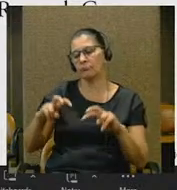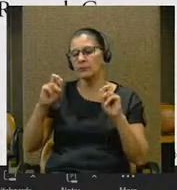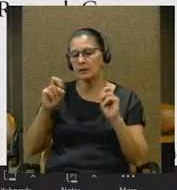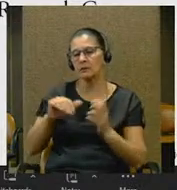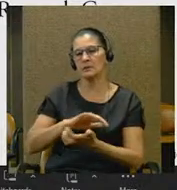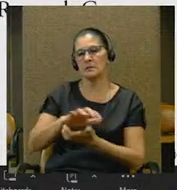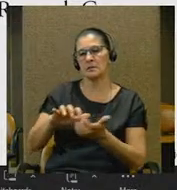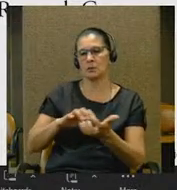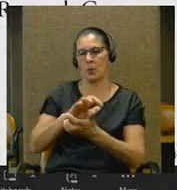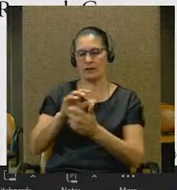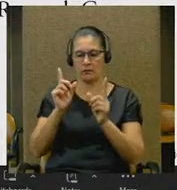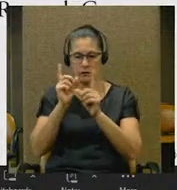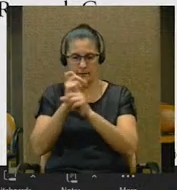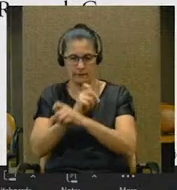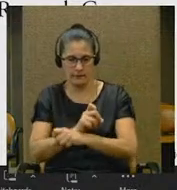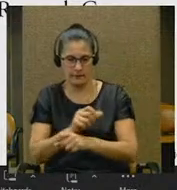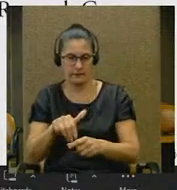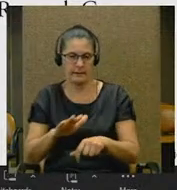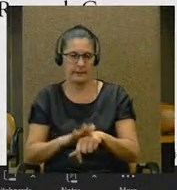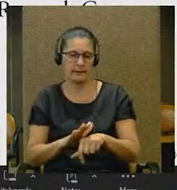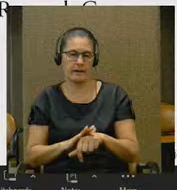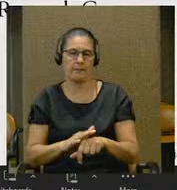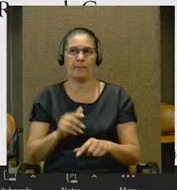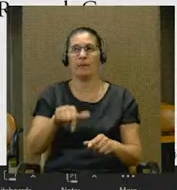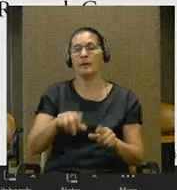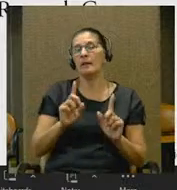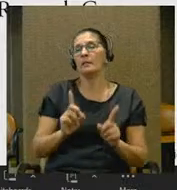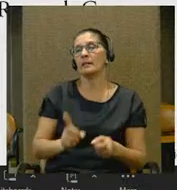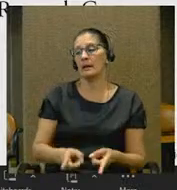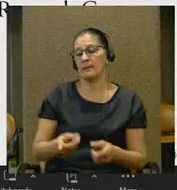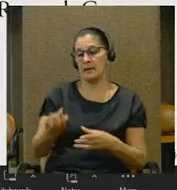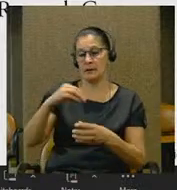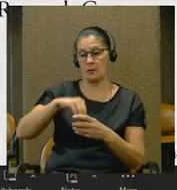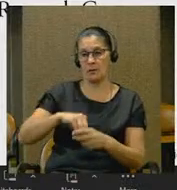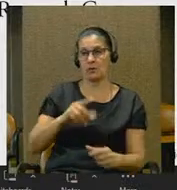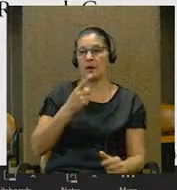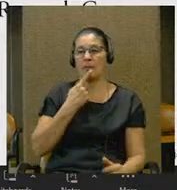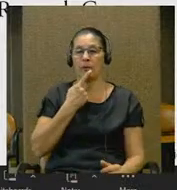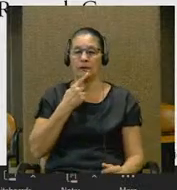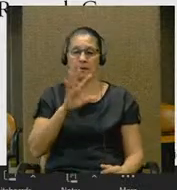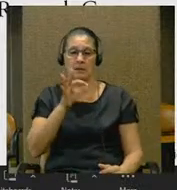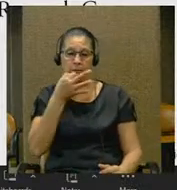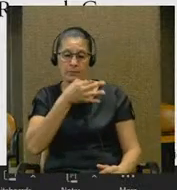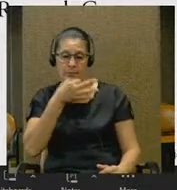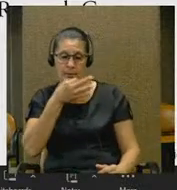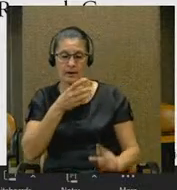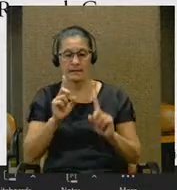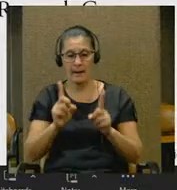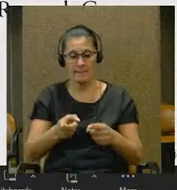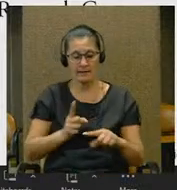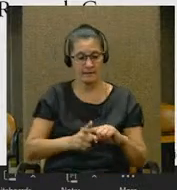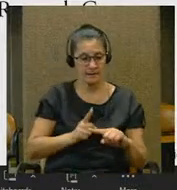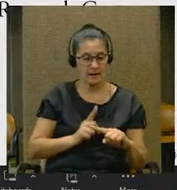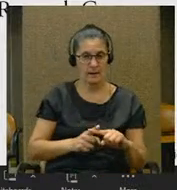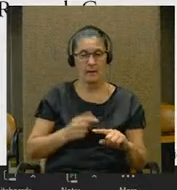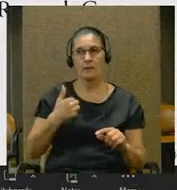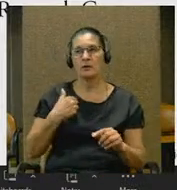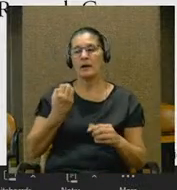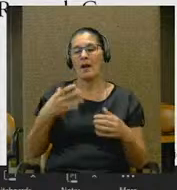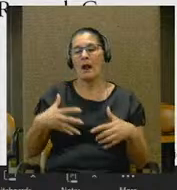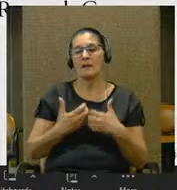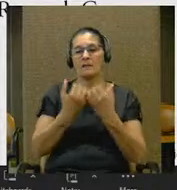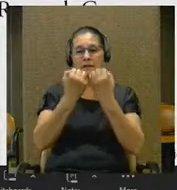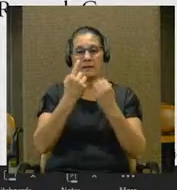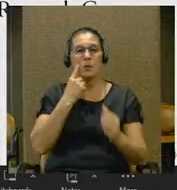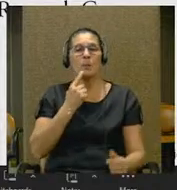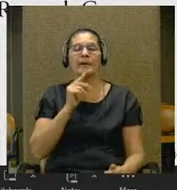And so we're in the process of celebrating our 35th anniversary of our Drug Policy Research Center, where we kind of work on all